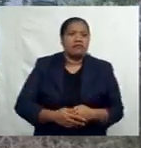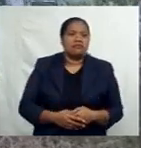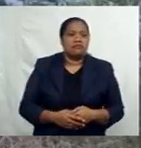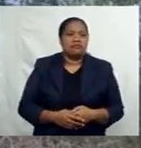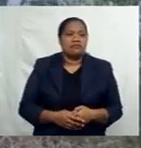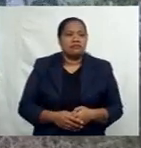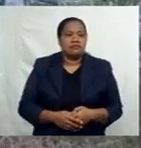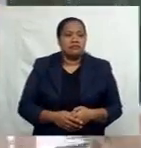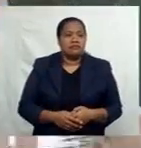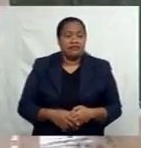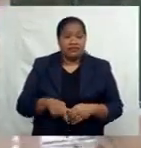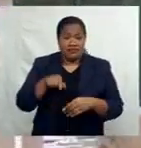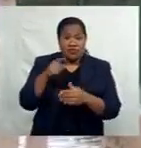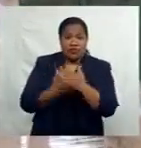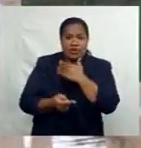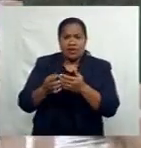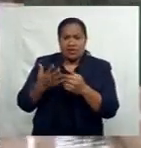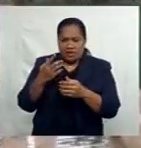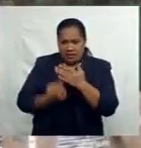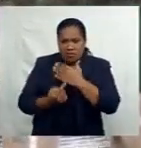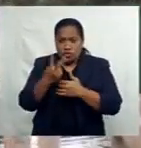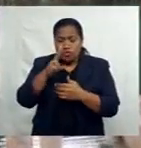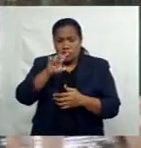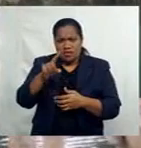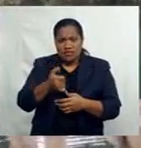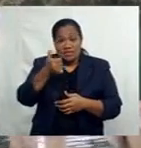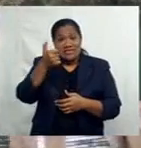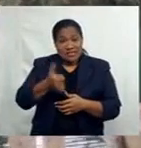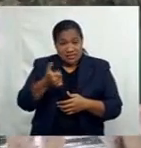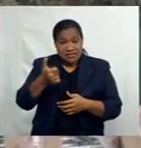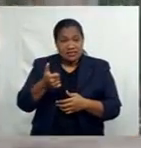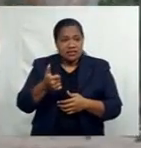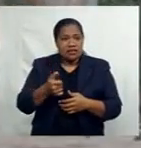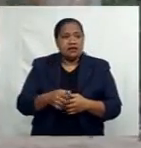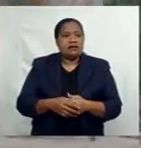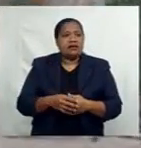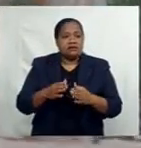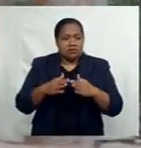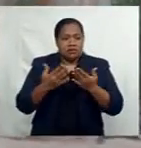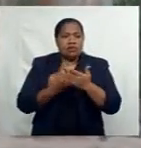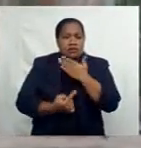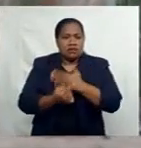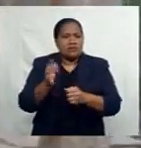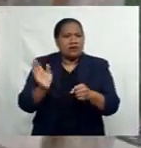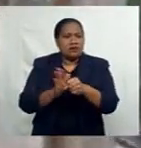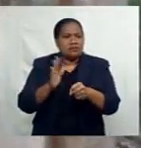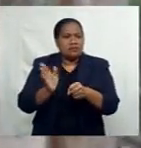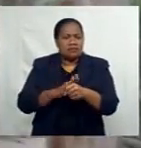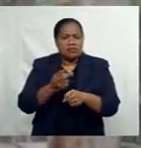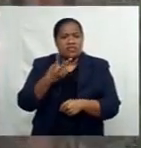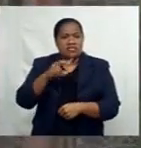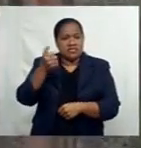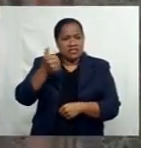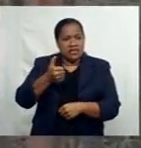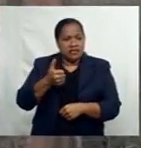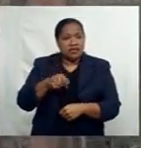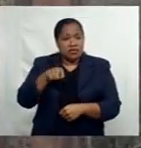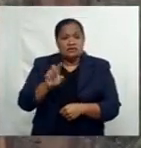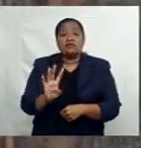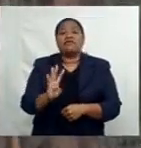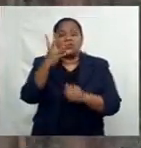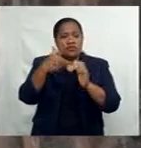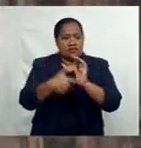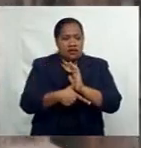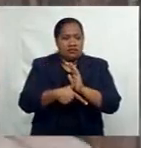in 2016, and since then, villagers have been building makeshift bridges like this. This is the fourth to be built within a span